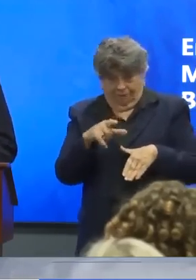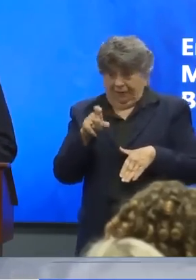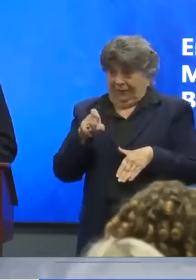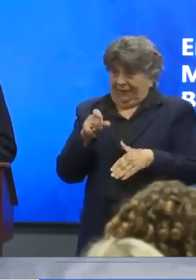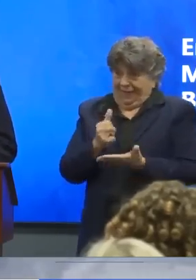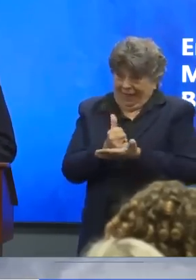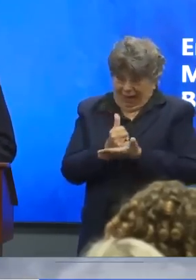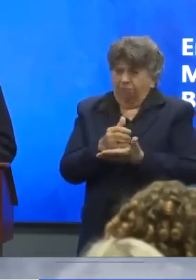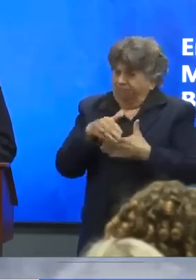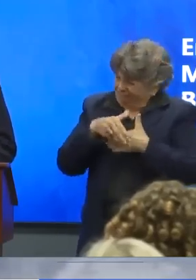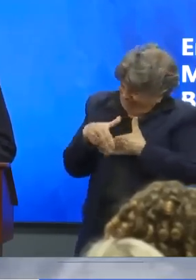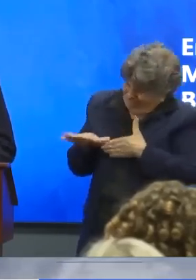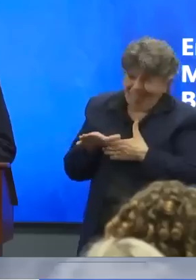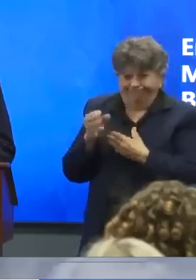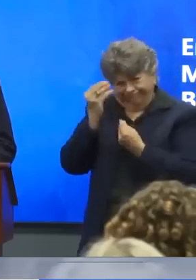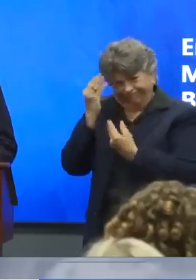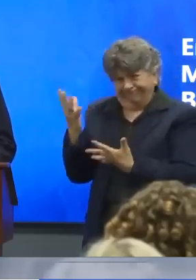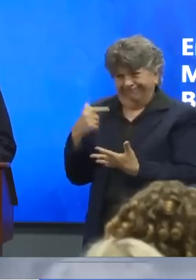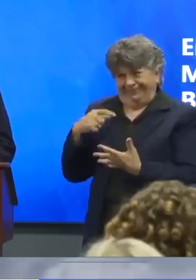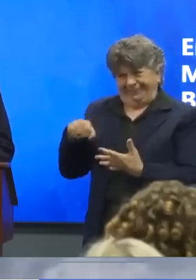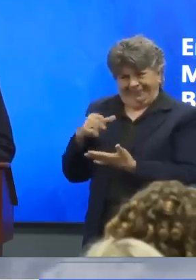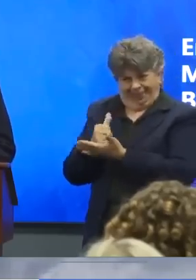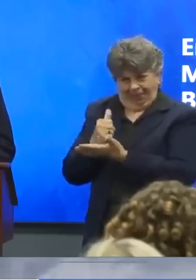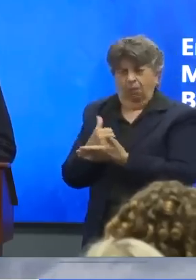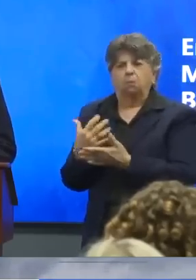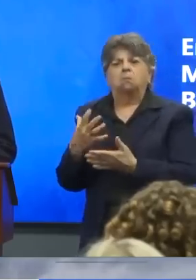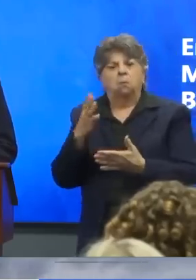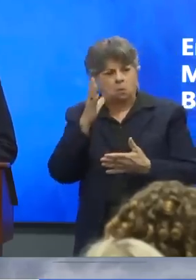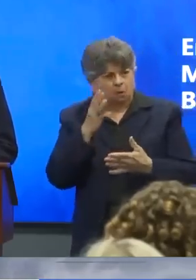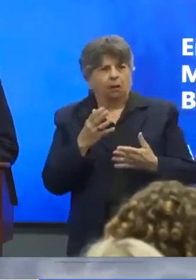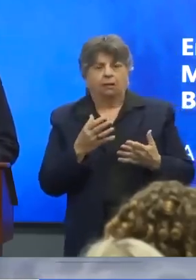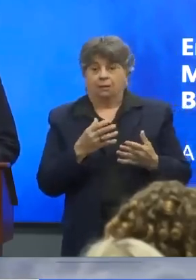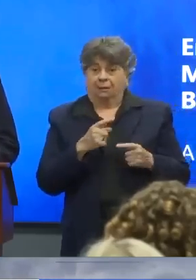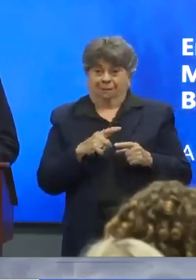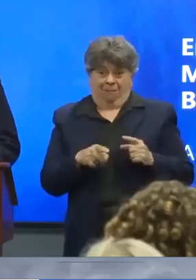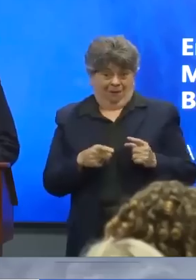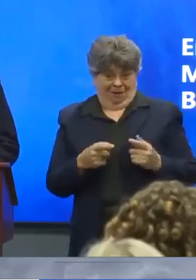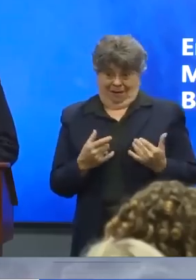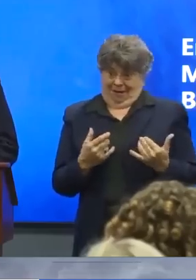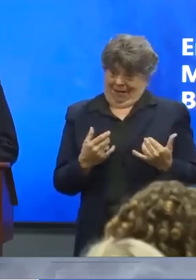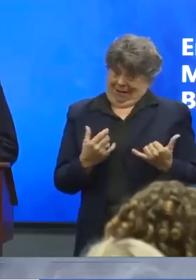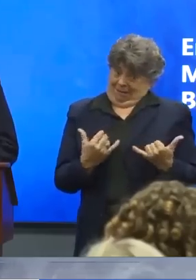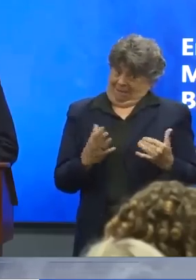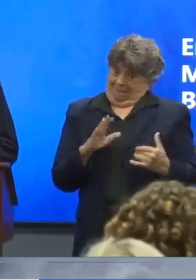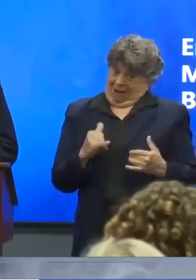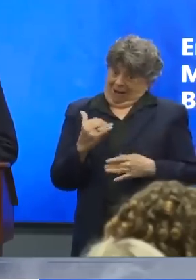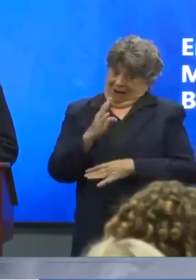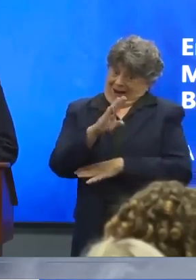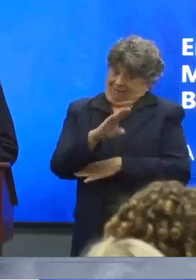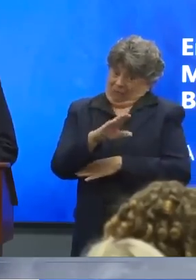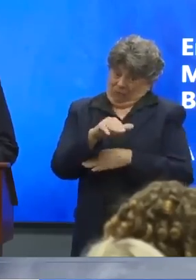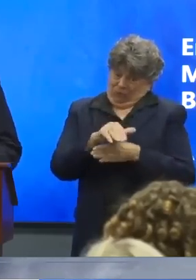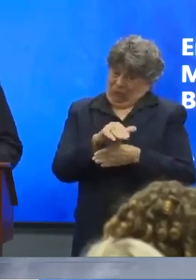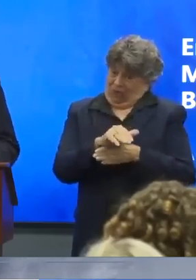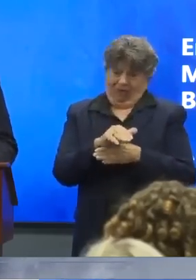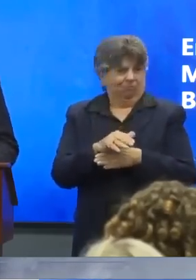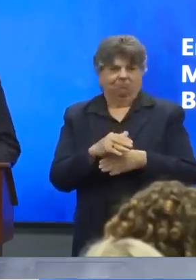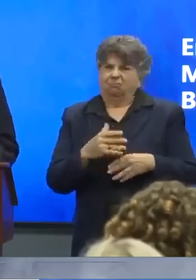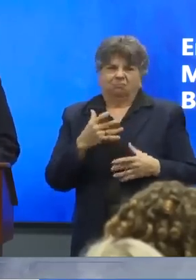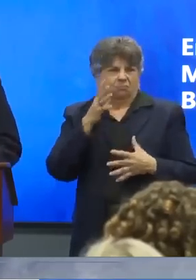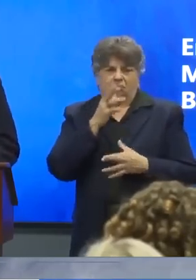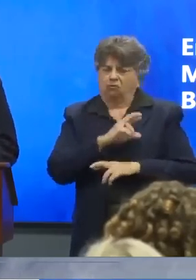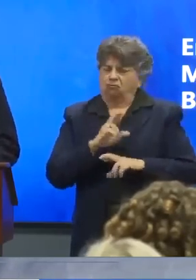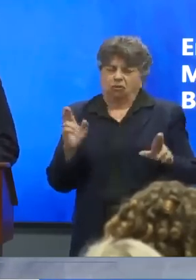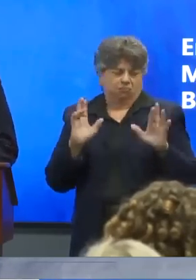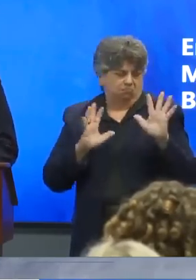throughout most of the day tomorrow, but as we get into the late afternoon, early evening, it's going to start to get really, really nasty. It's going to be tough to be